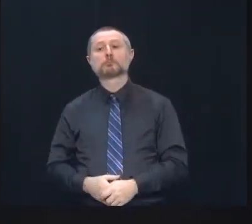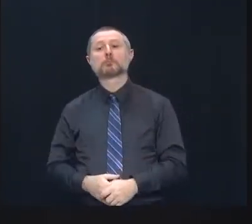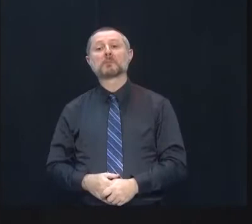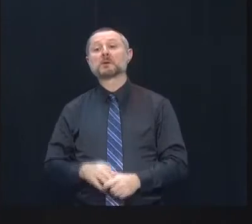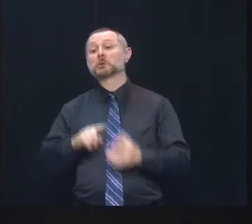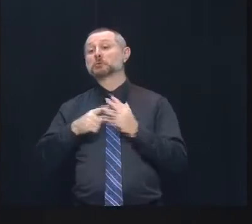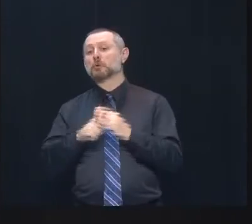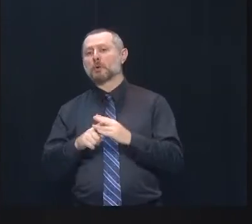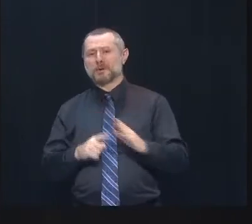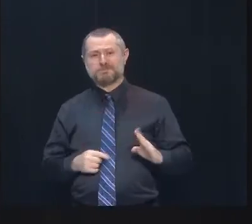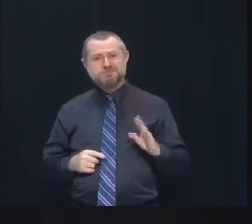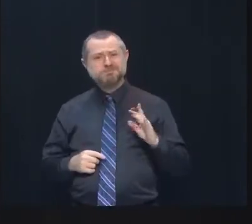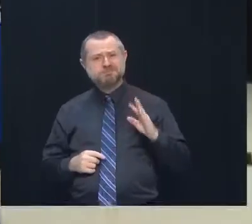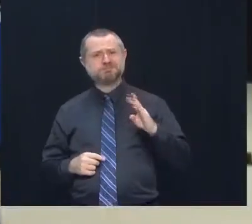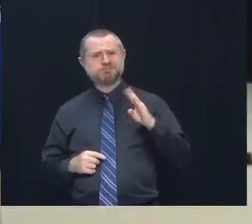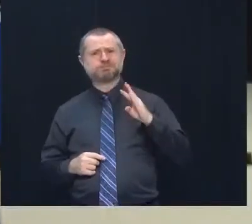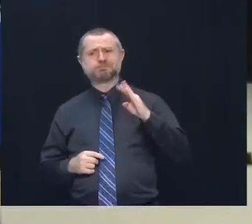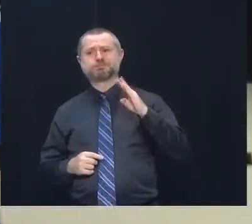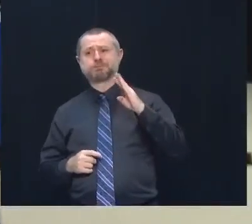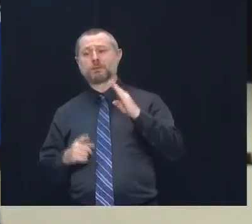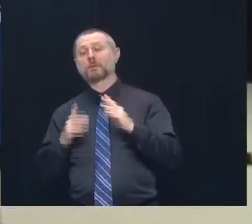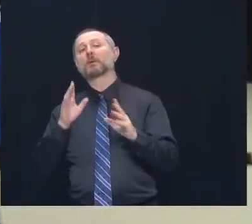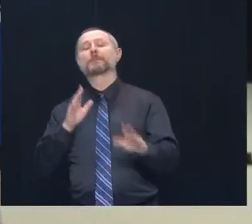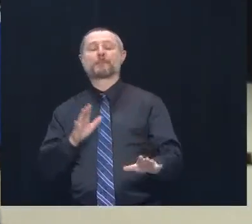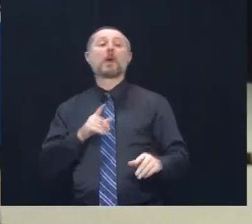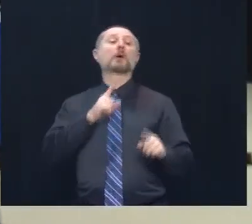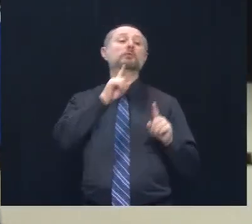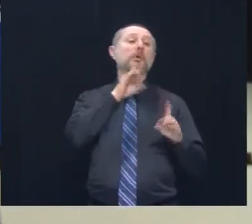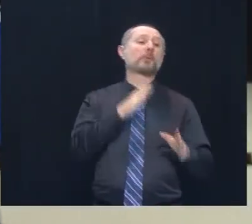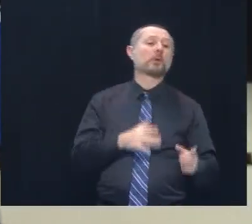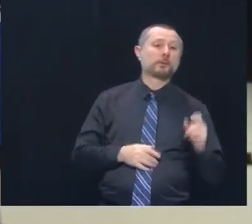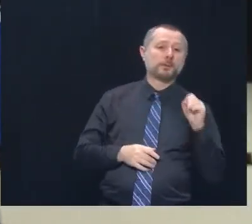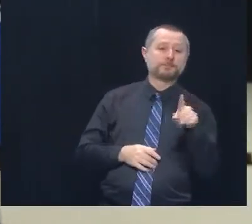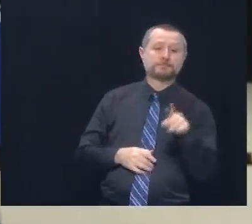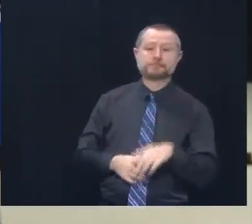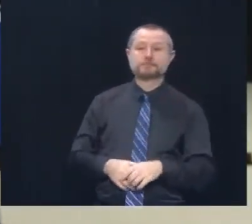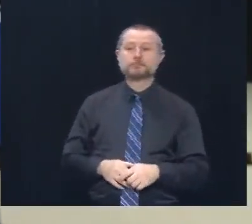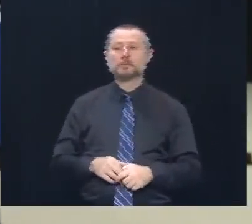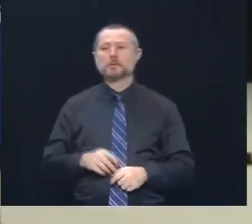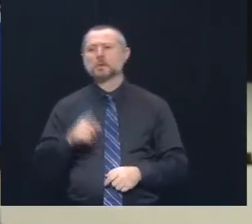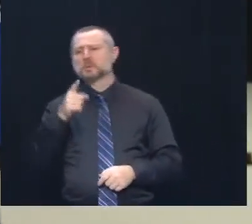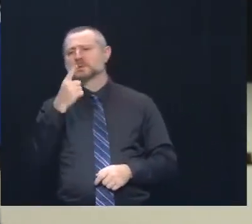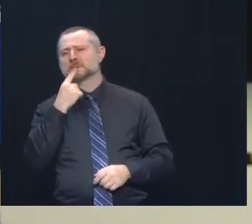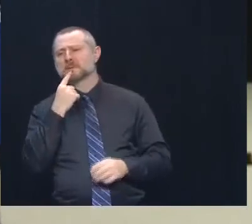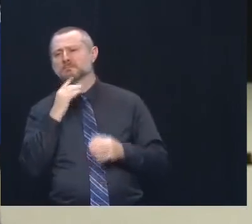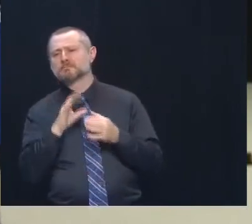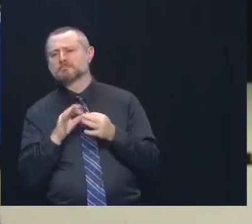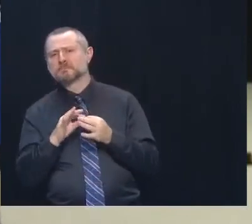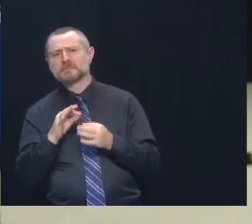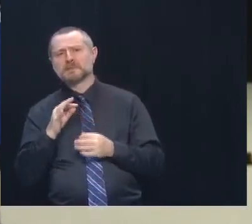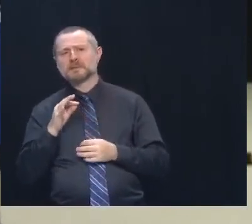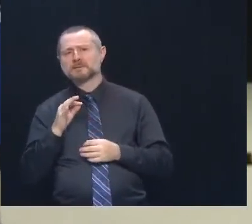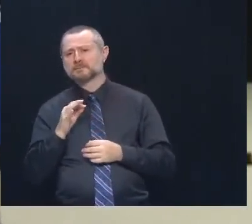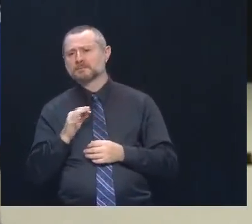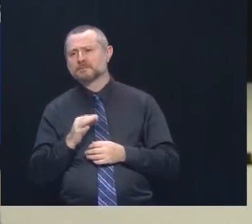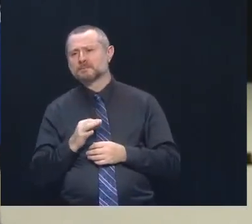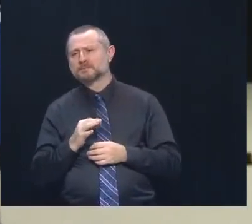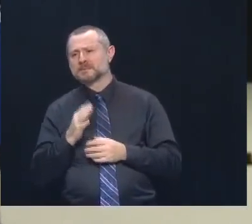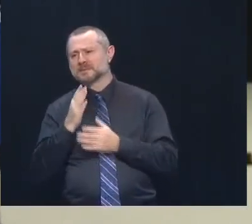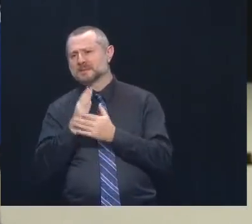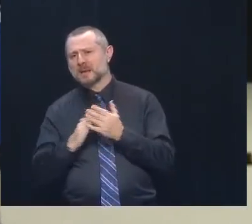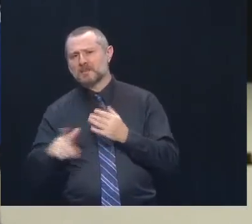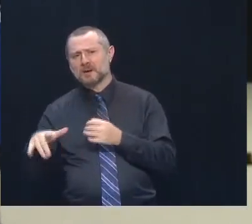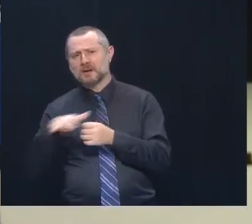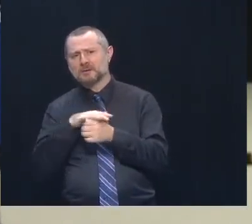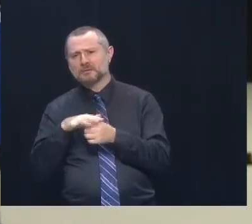up. So at what point do you indicated a couple days ago that Buffalo is very close to becoming red.